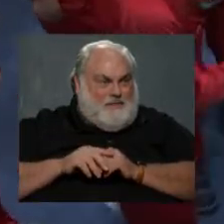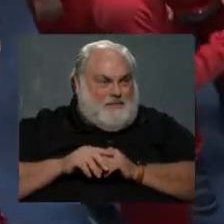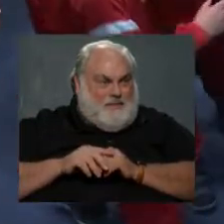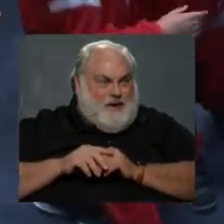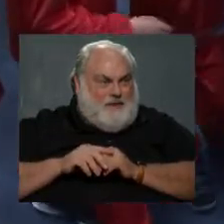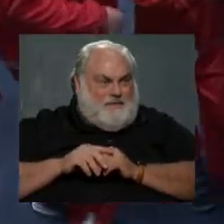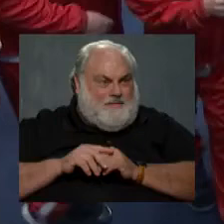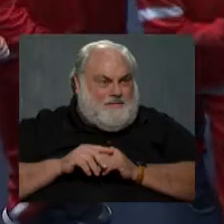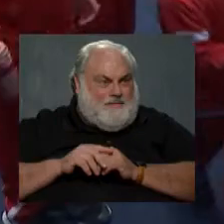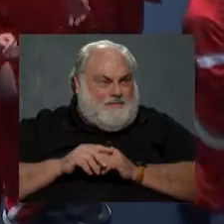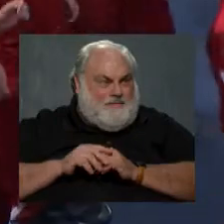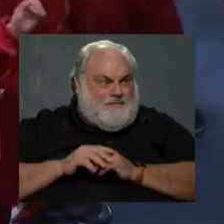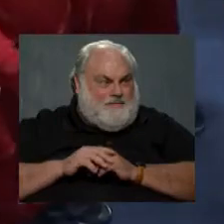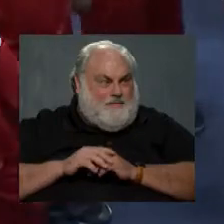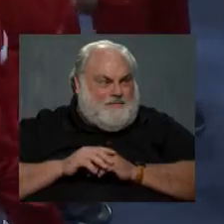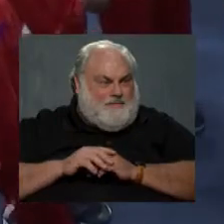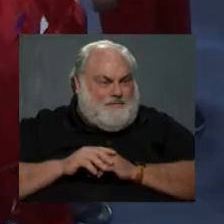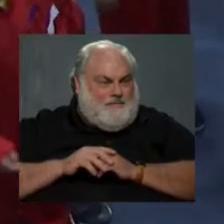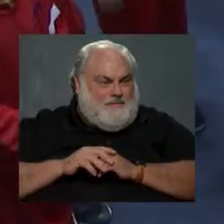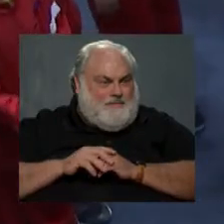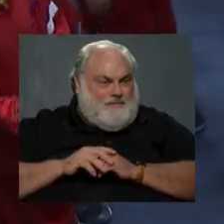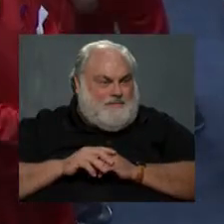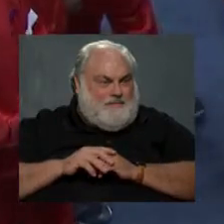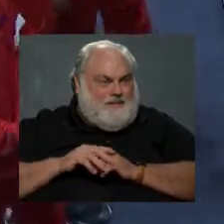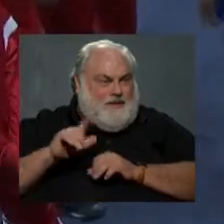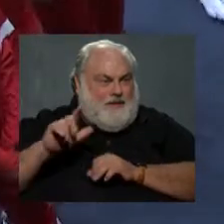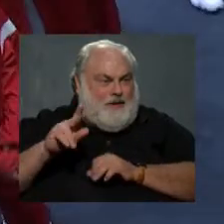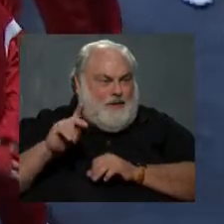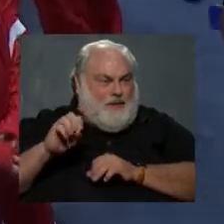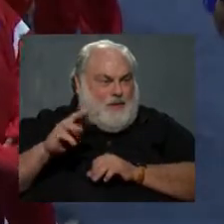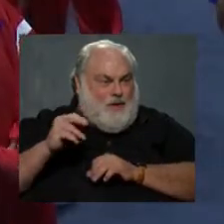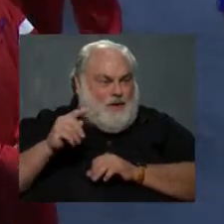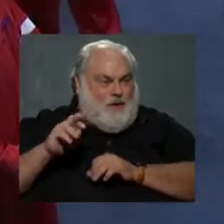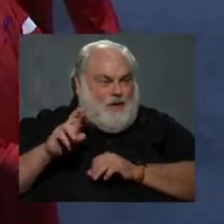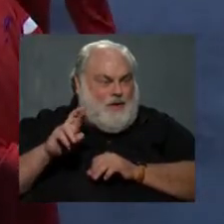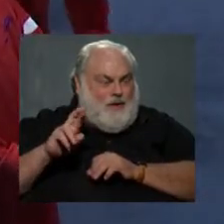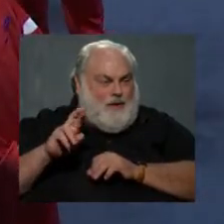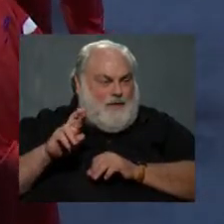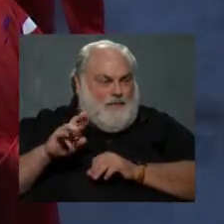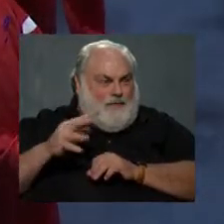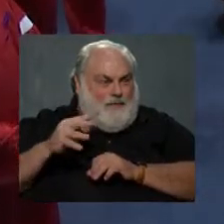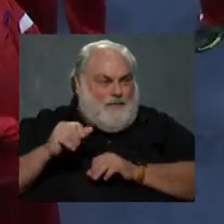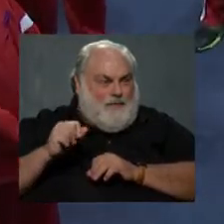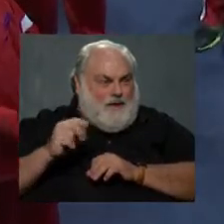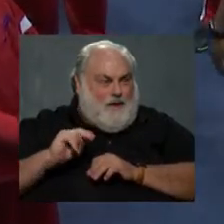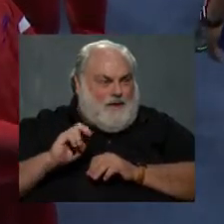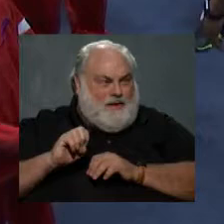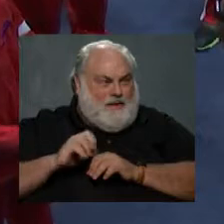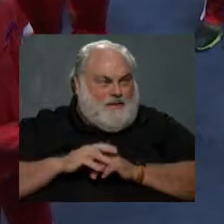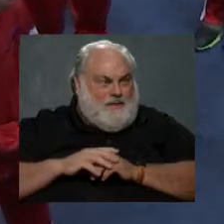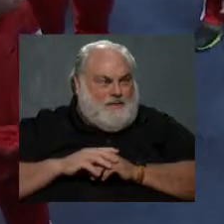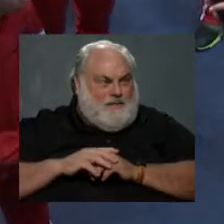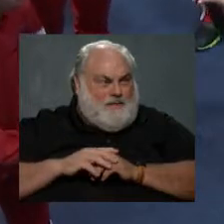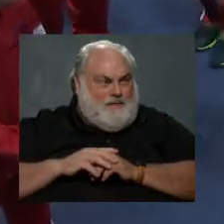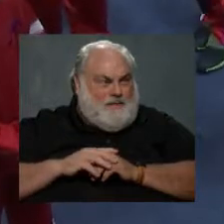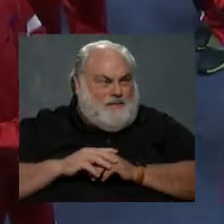Come on, man, you gotta get up here. My name is Luke Walker, and I'm in fourth grade.